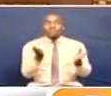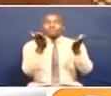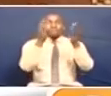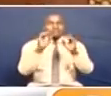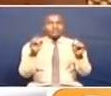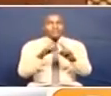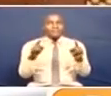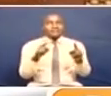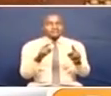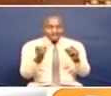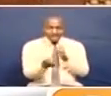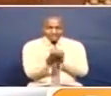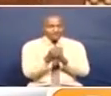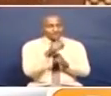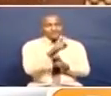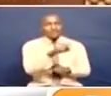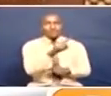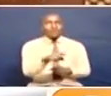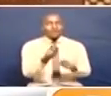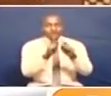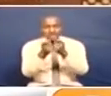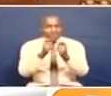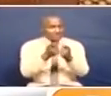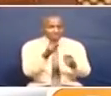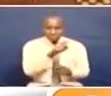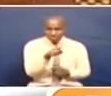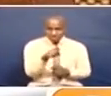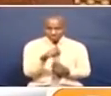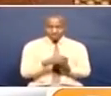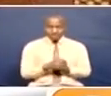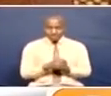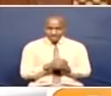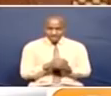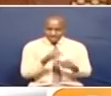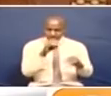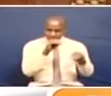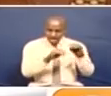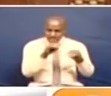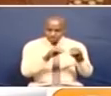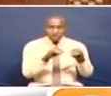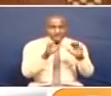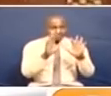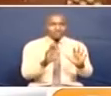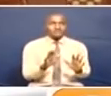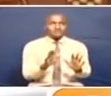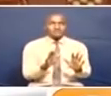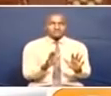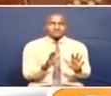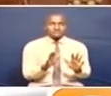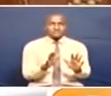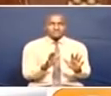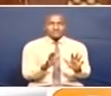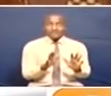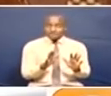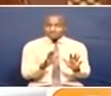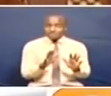but to highlight and tell these people that you shouldn't do that. Jeff, the elections are so important to this country. And that is why even in the